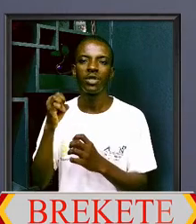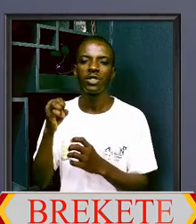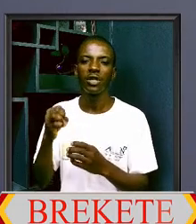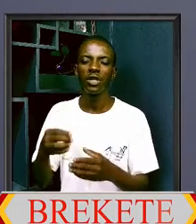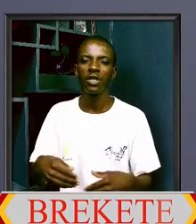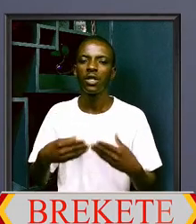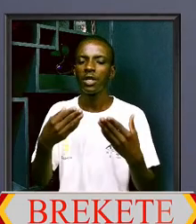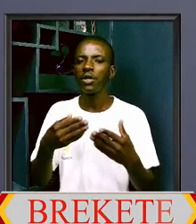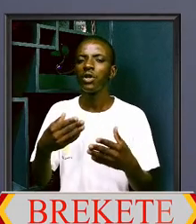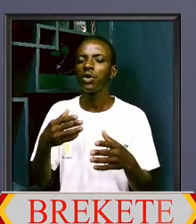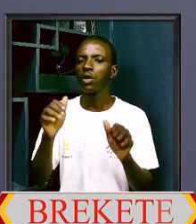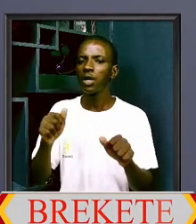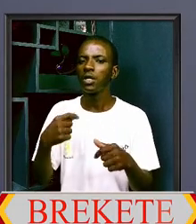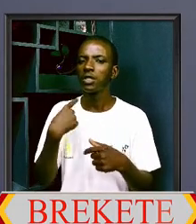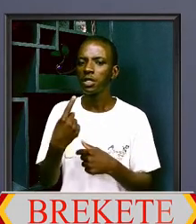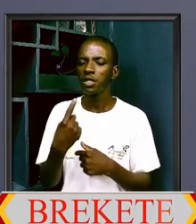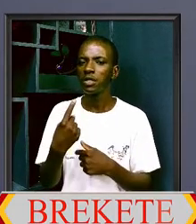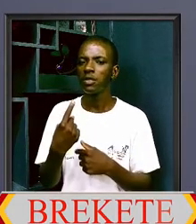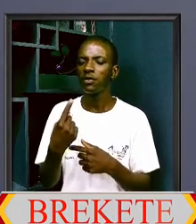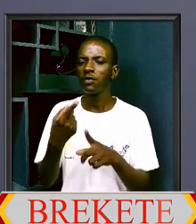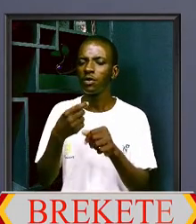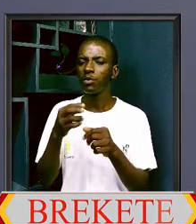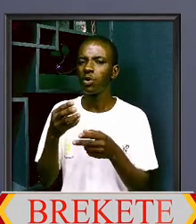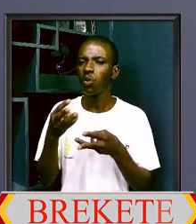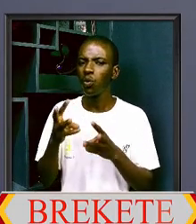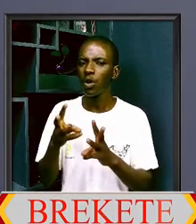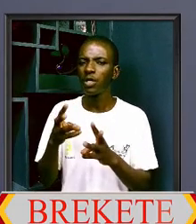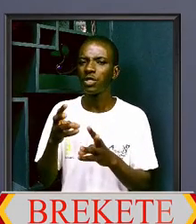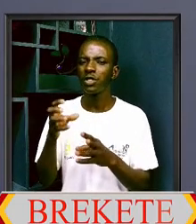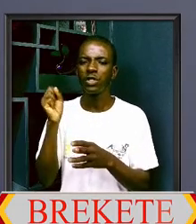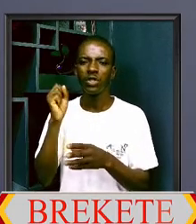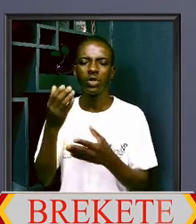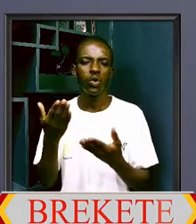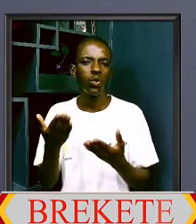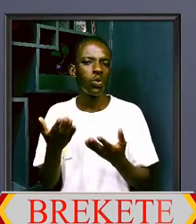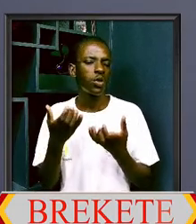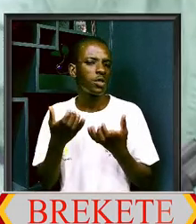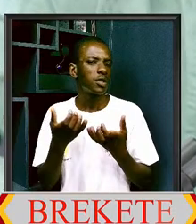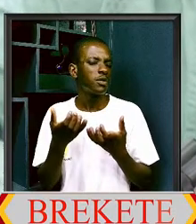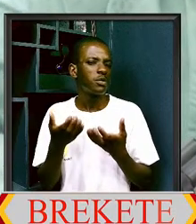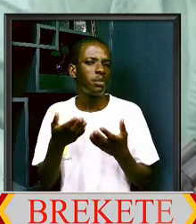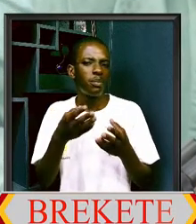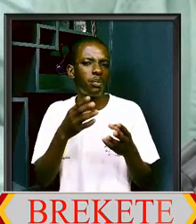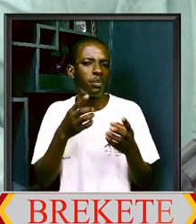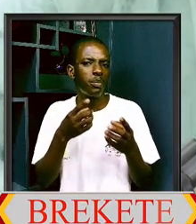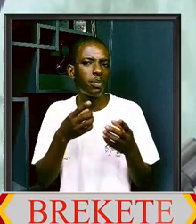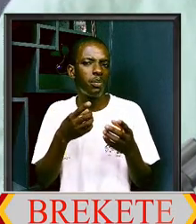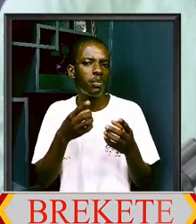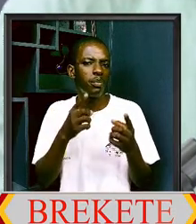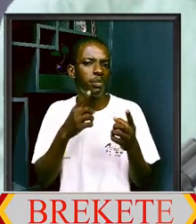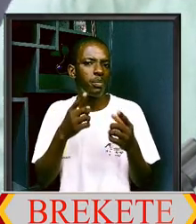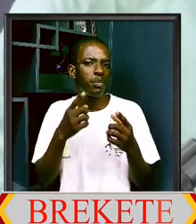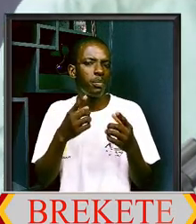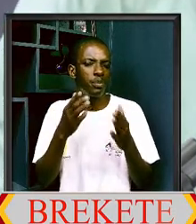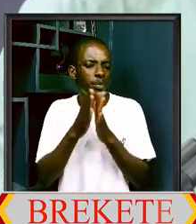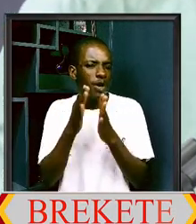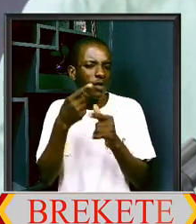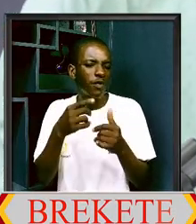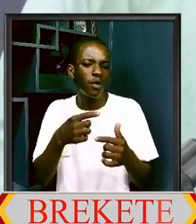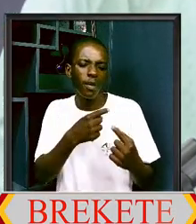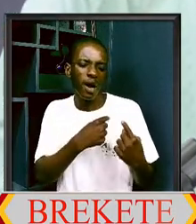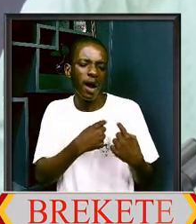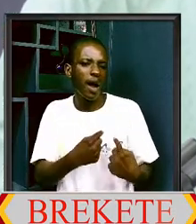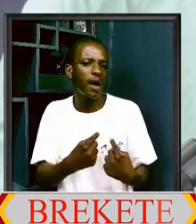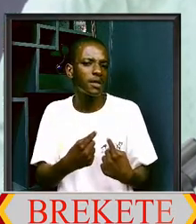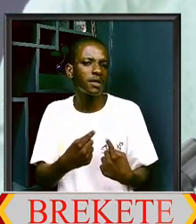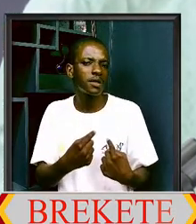gift and you can tell from the way she was praying that this prayer is coming from the heart